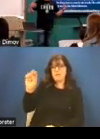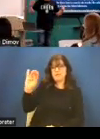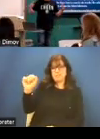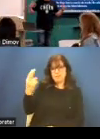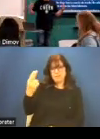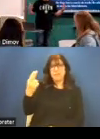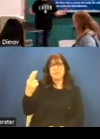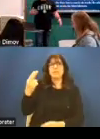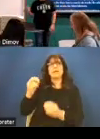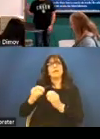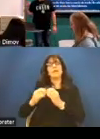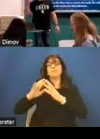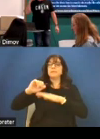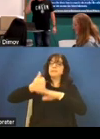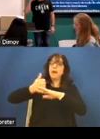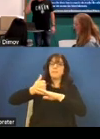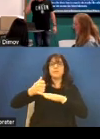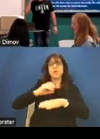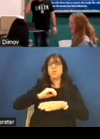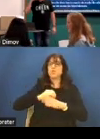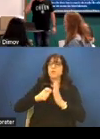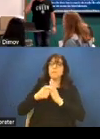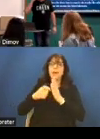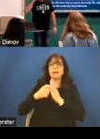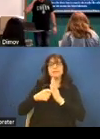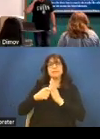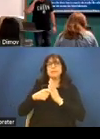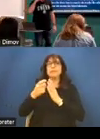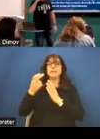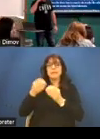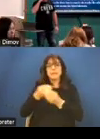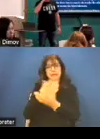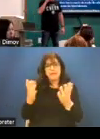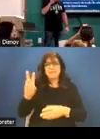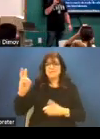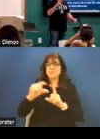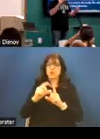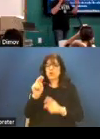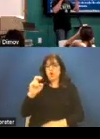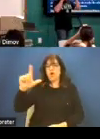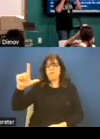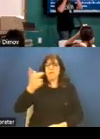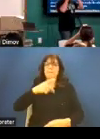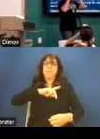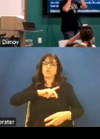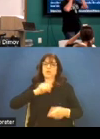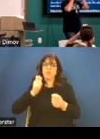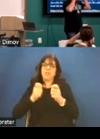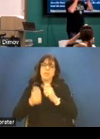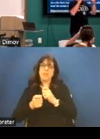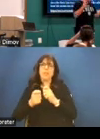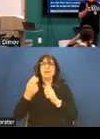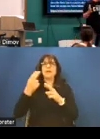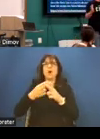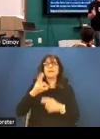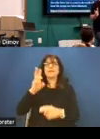established he was the owner of a magazine, and he gave the 6-word novel kind of a personal twist, and he called it a 6-word